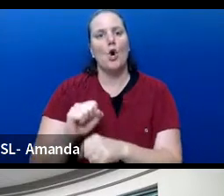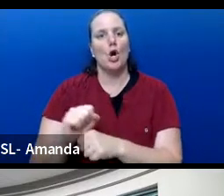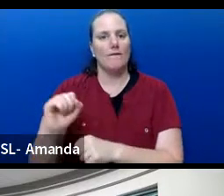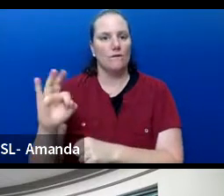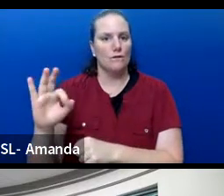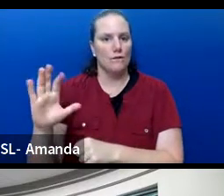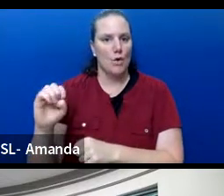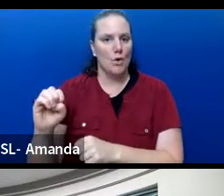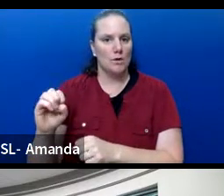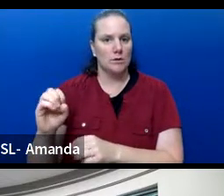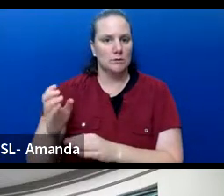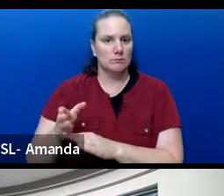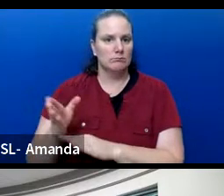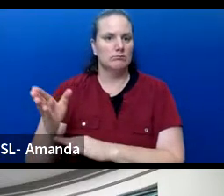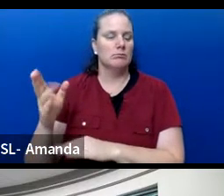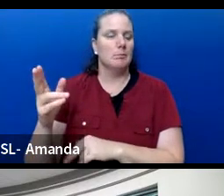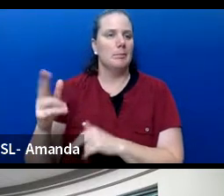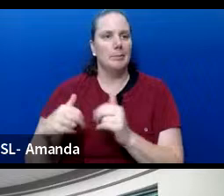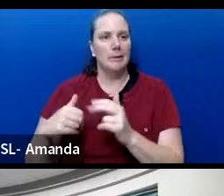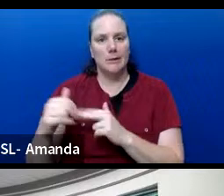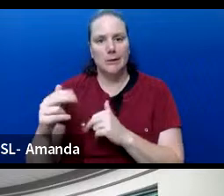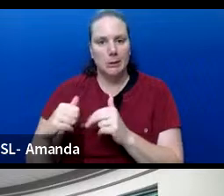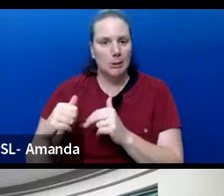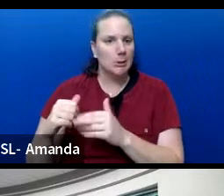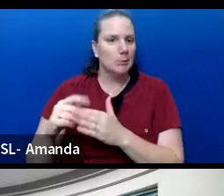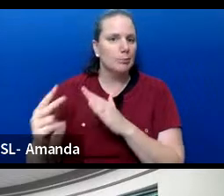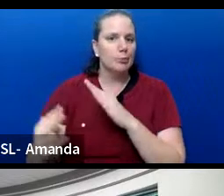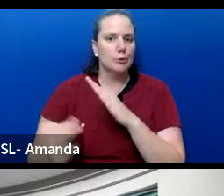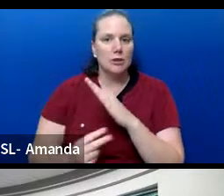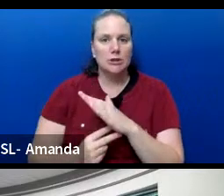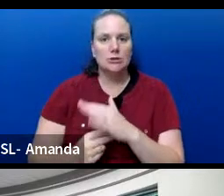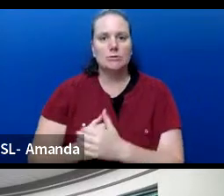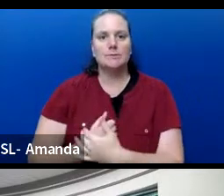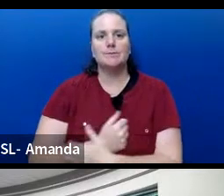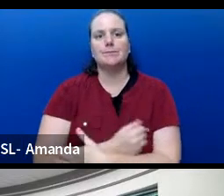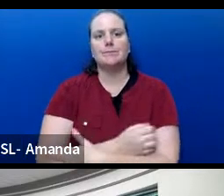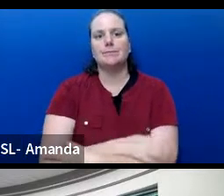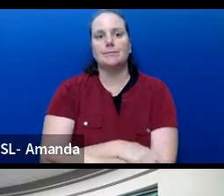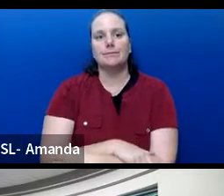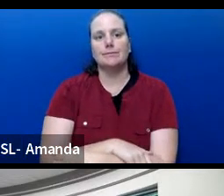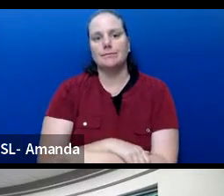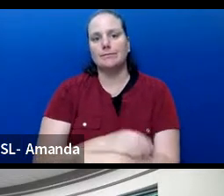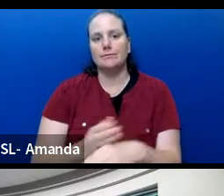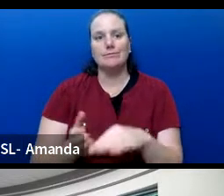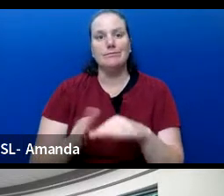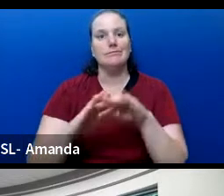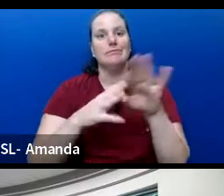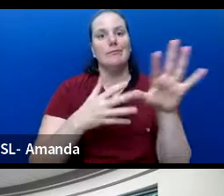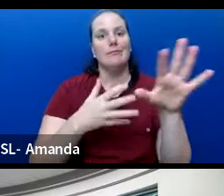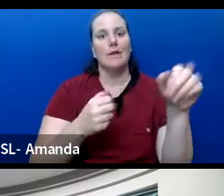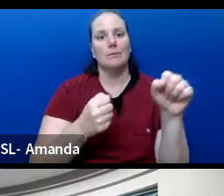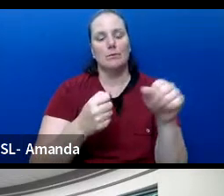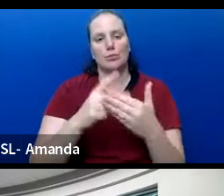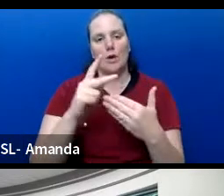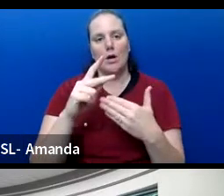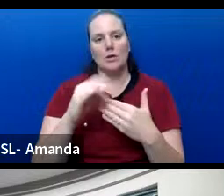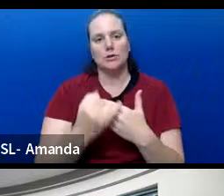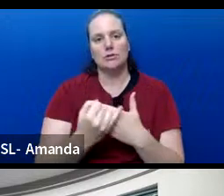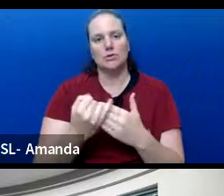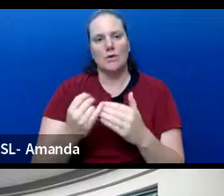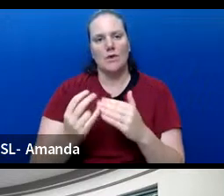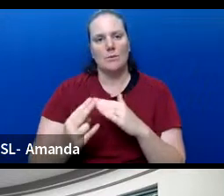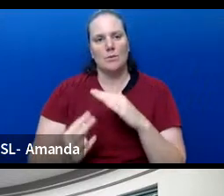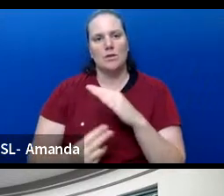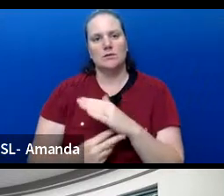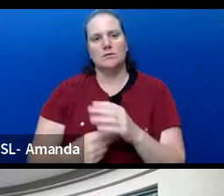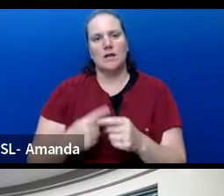be building the bridge and the ancillary projects to the bridge. So I think we